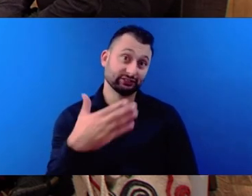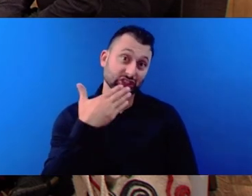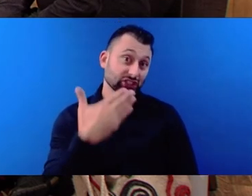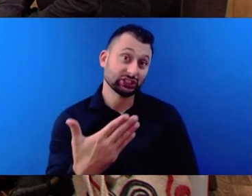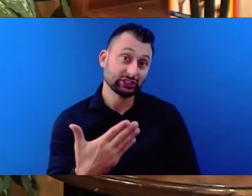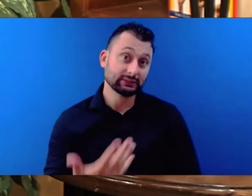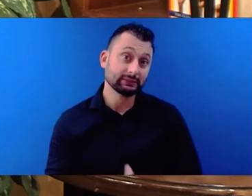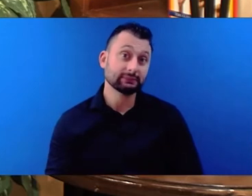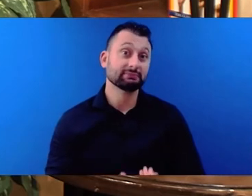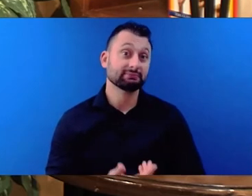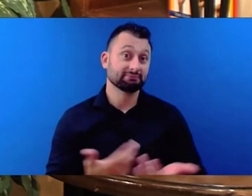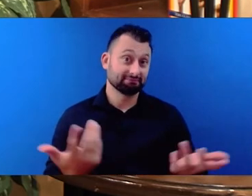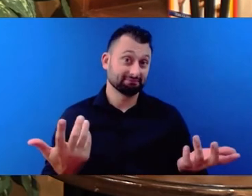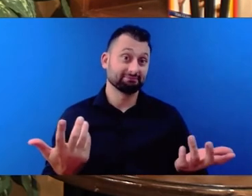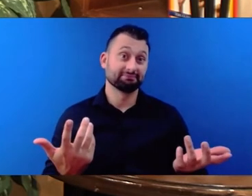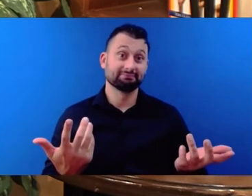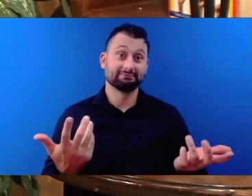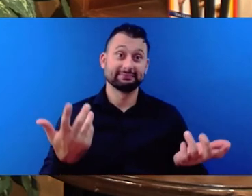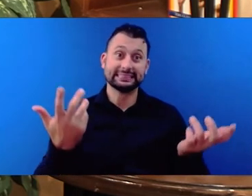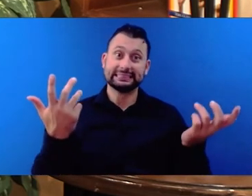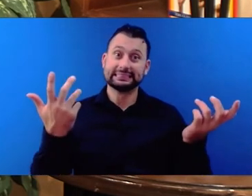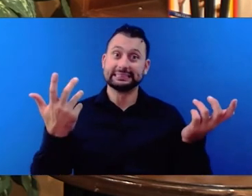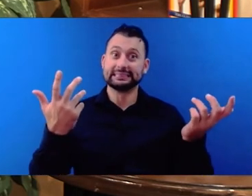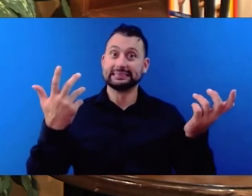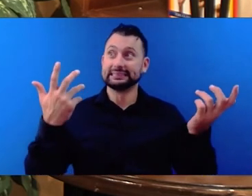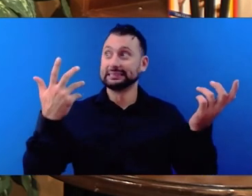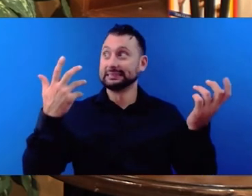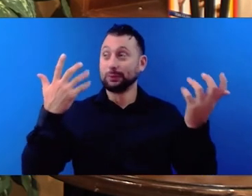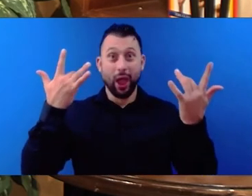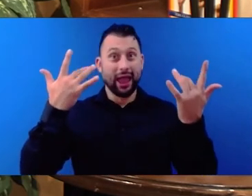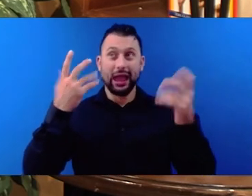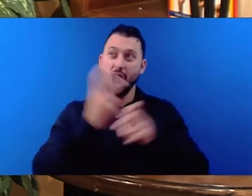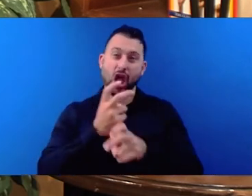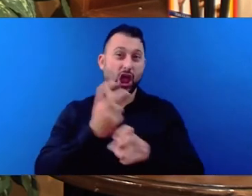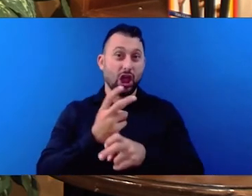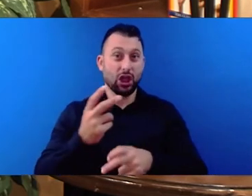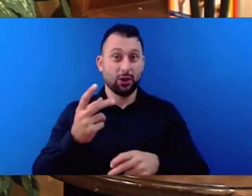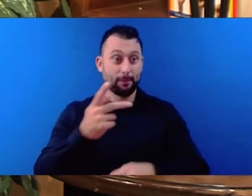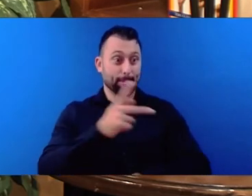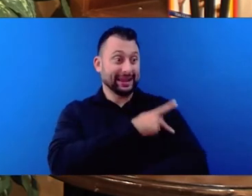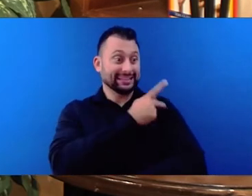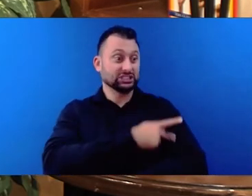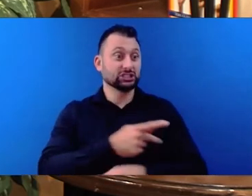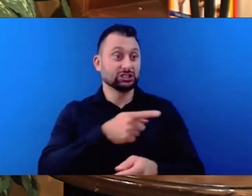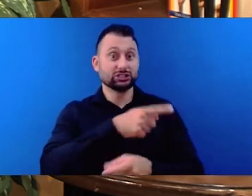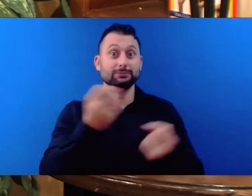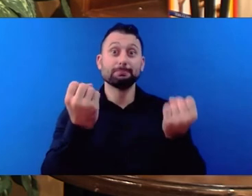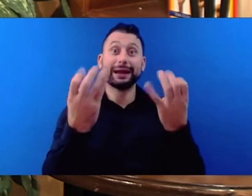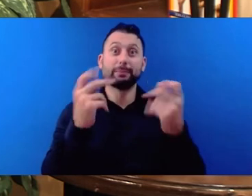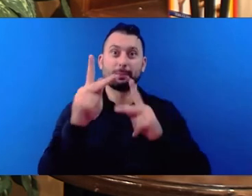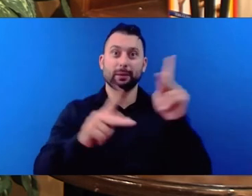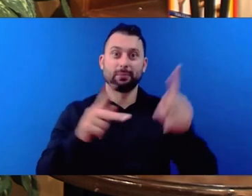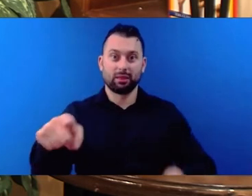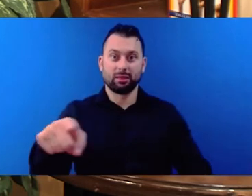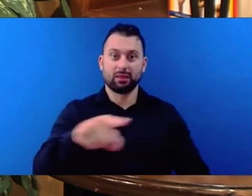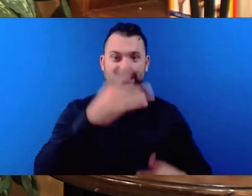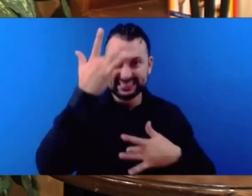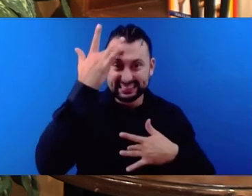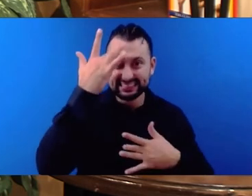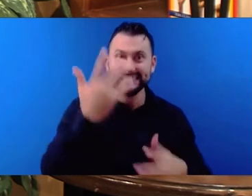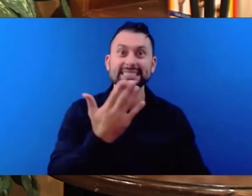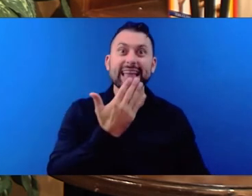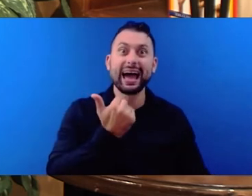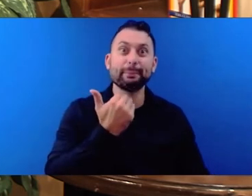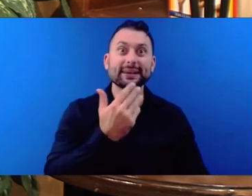is very hard for a lot of our patients to make it into the clinic to see a healthcare provider, whether that's transportation